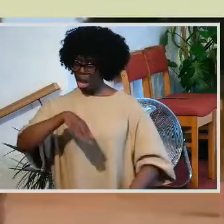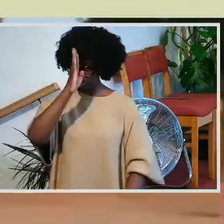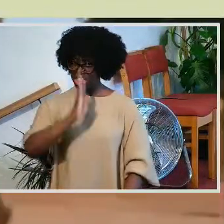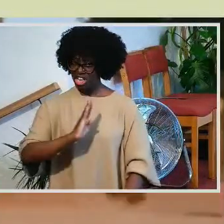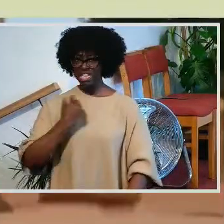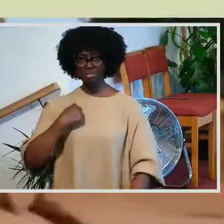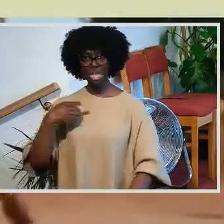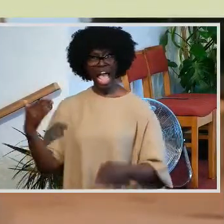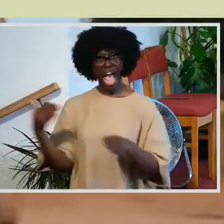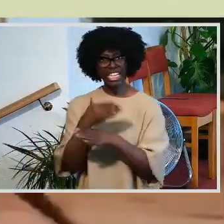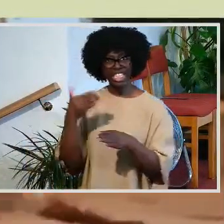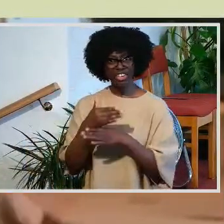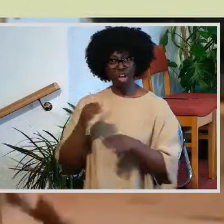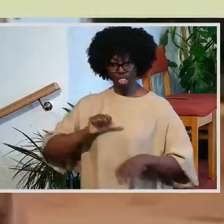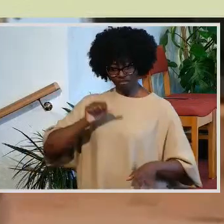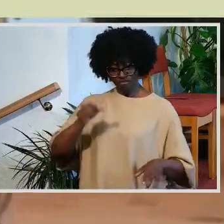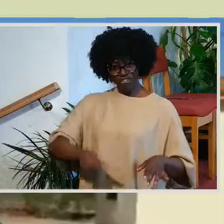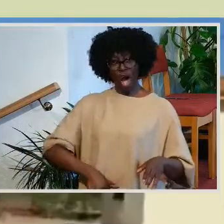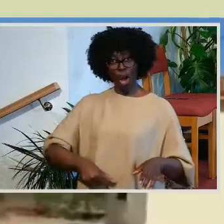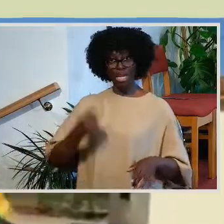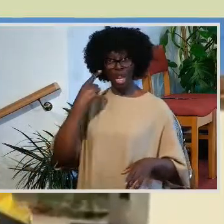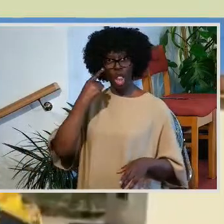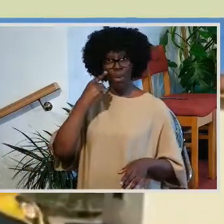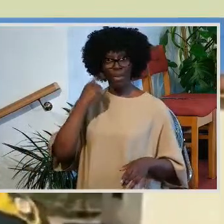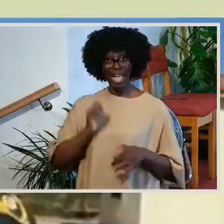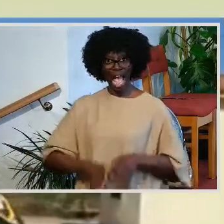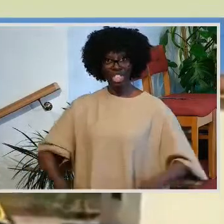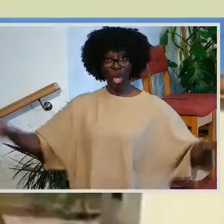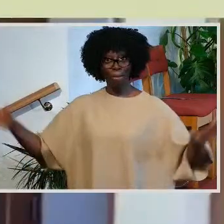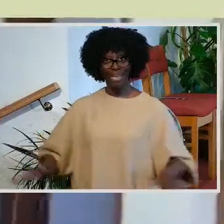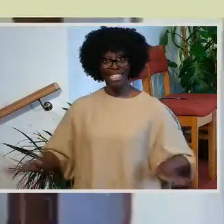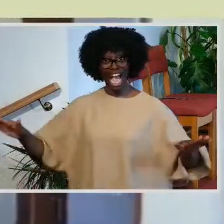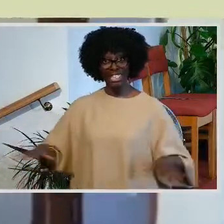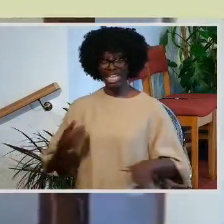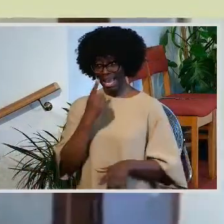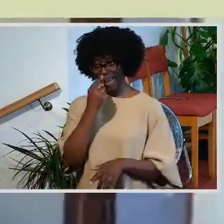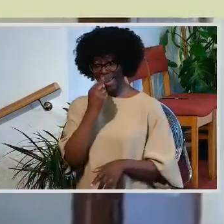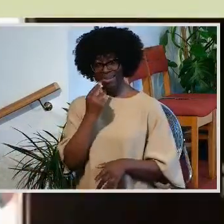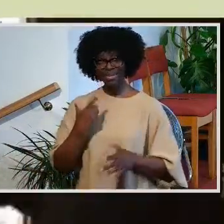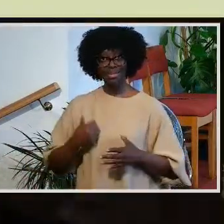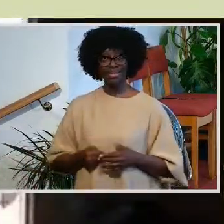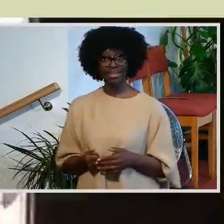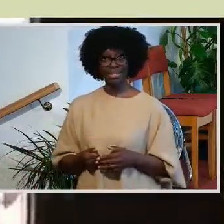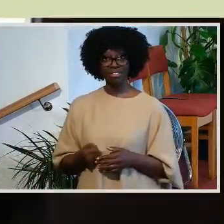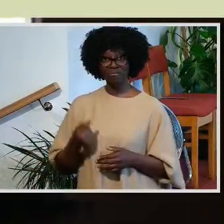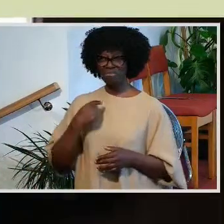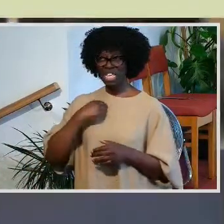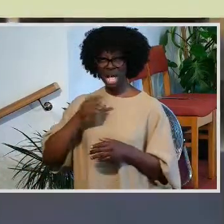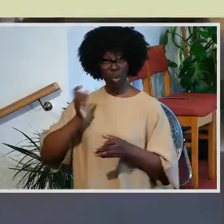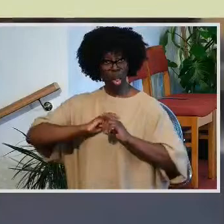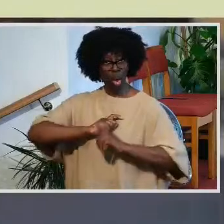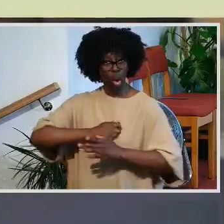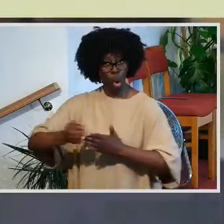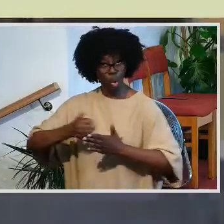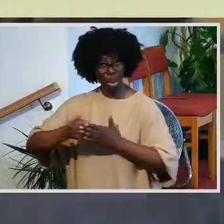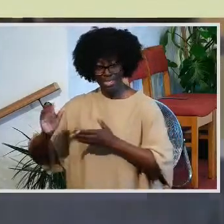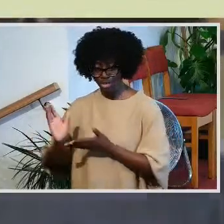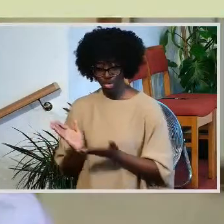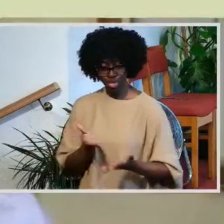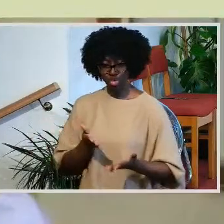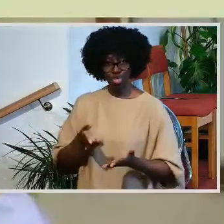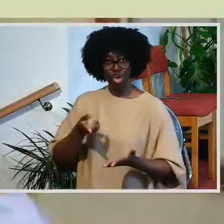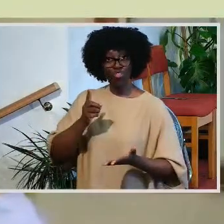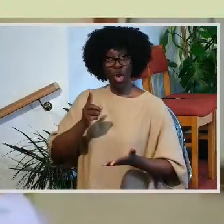very active on the farm, and I can even do jumping jacks. While I'm still breathing, I can serve God. I'm still an active master